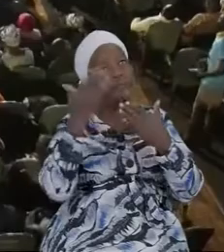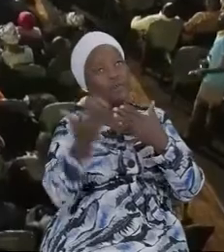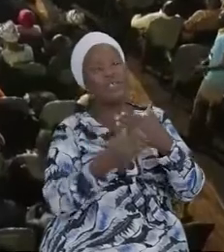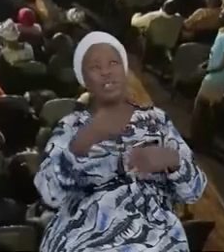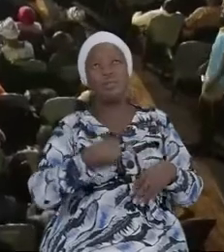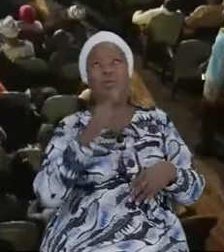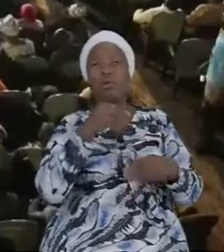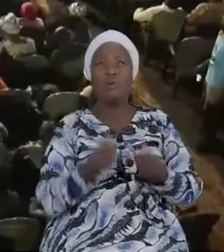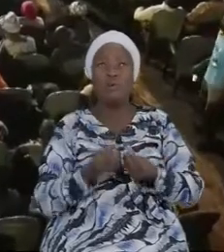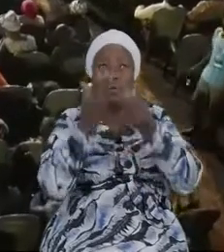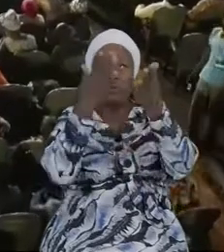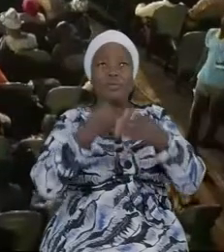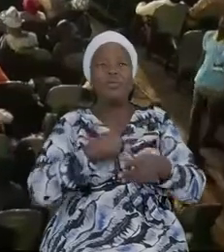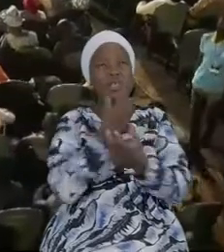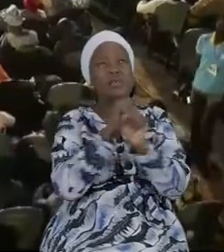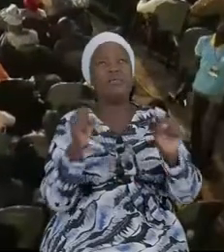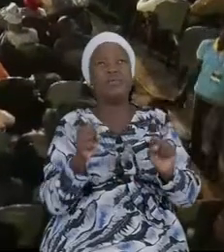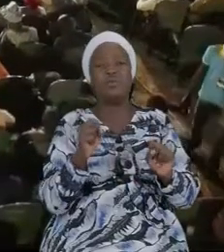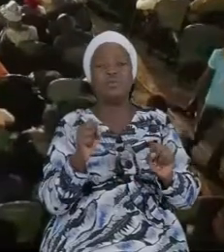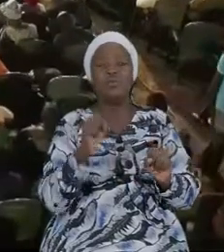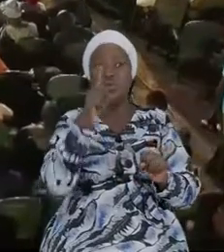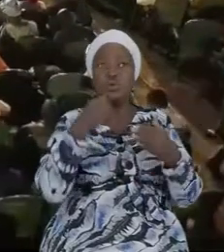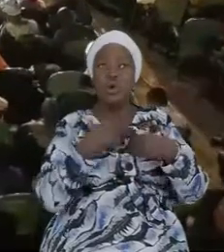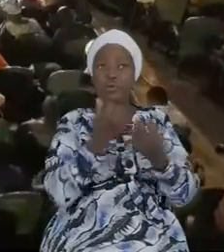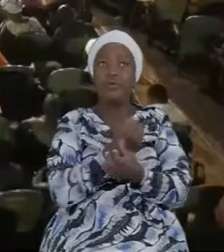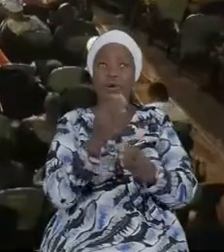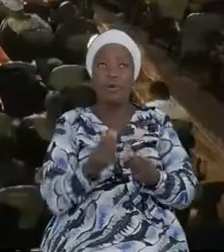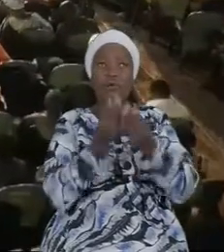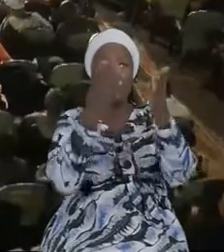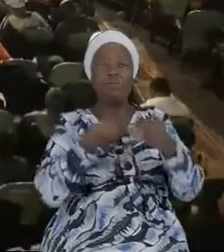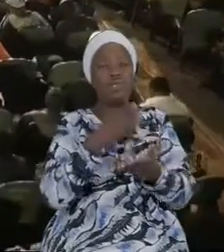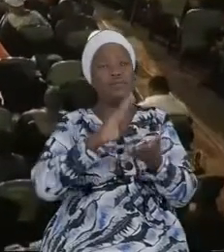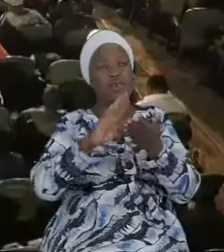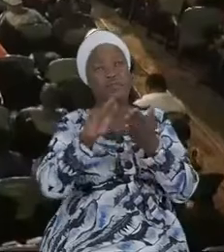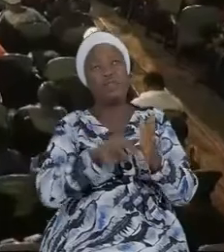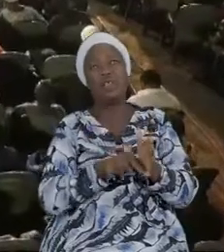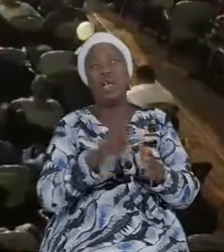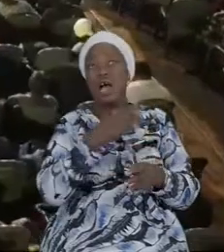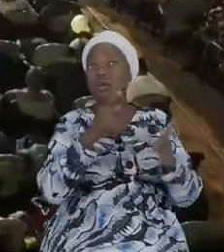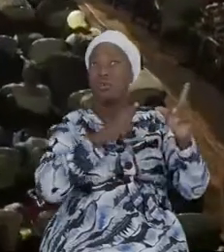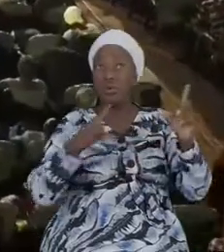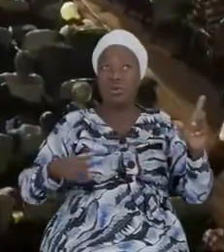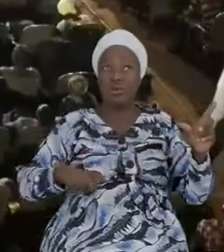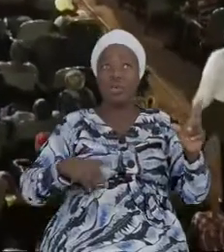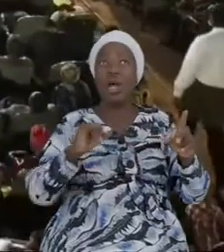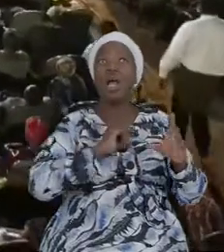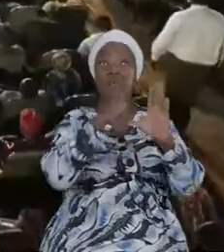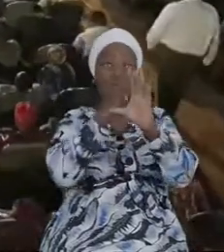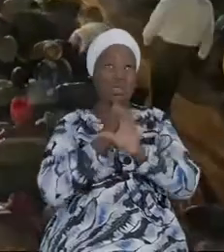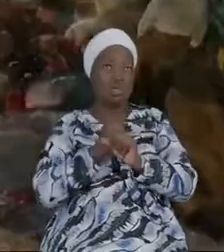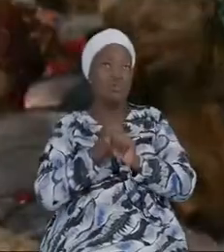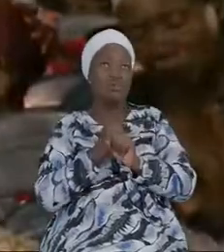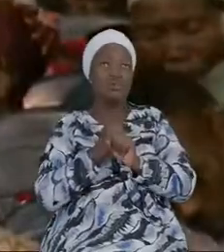You have offered me salvation. You have offered me forgiveness. And Lord, I